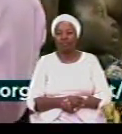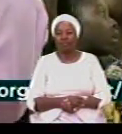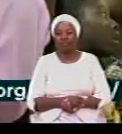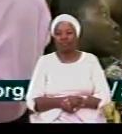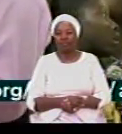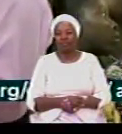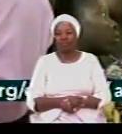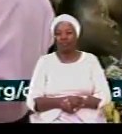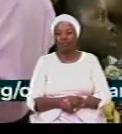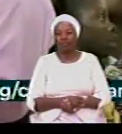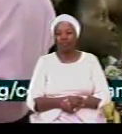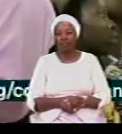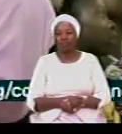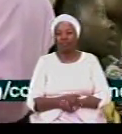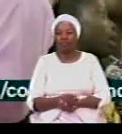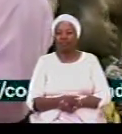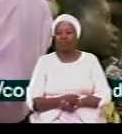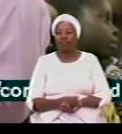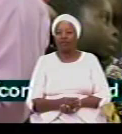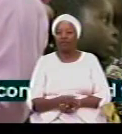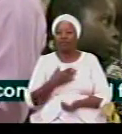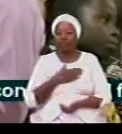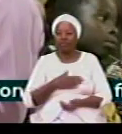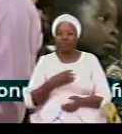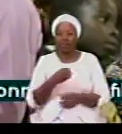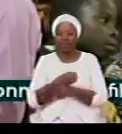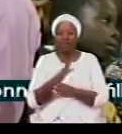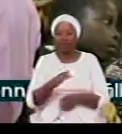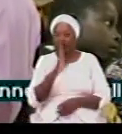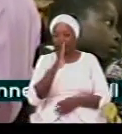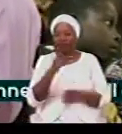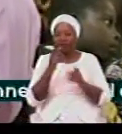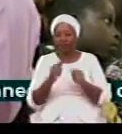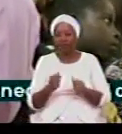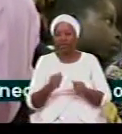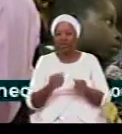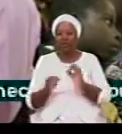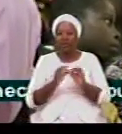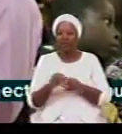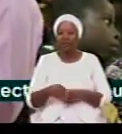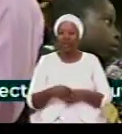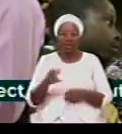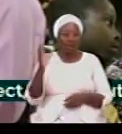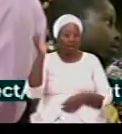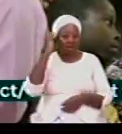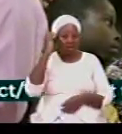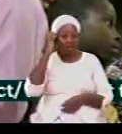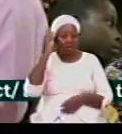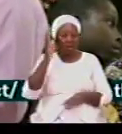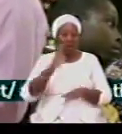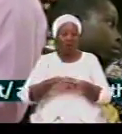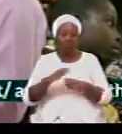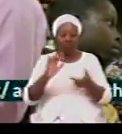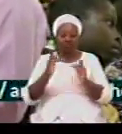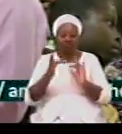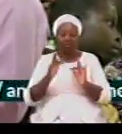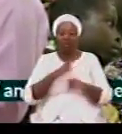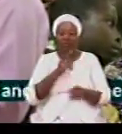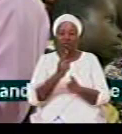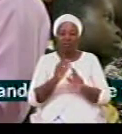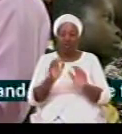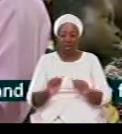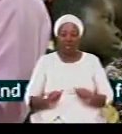If you are watching online and you just gave your life to Christ after the pastor's message this